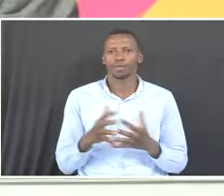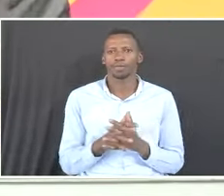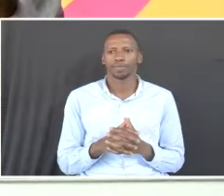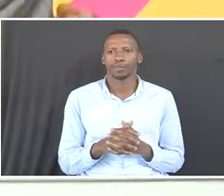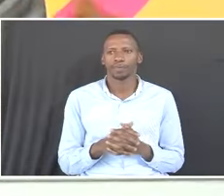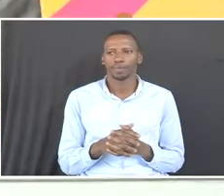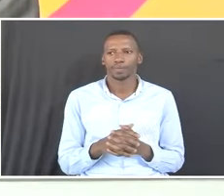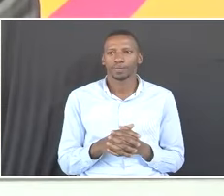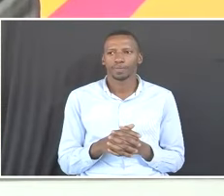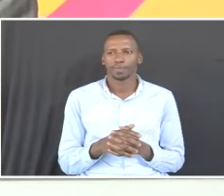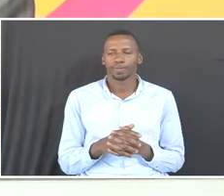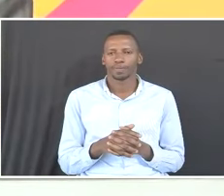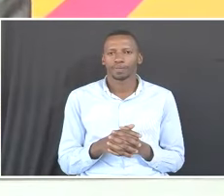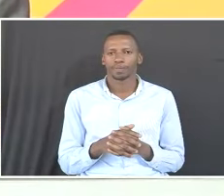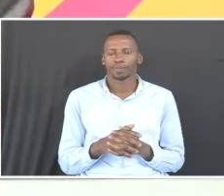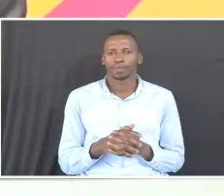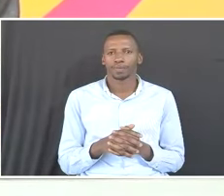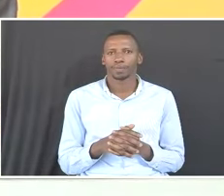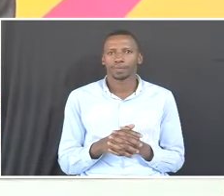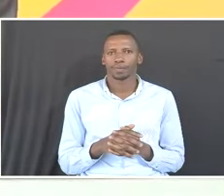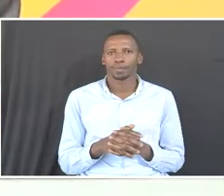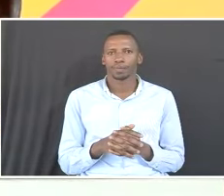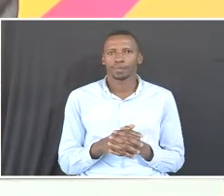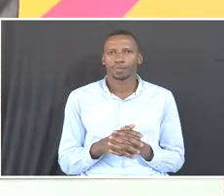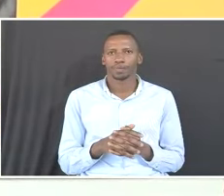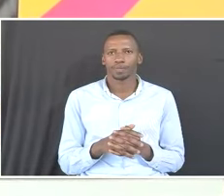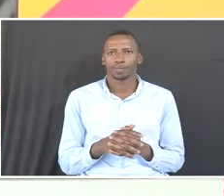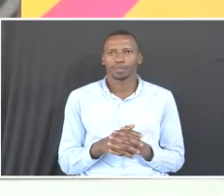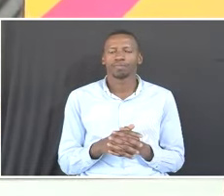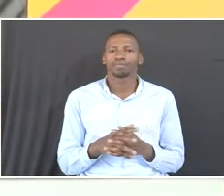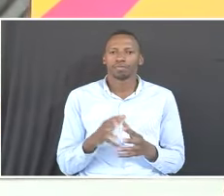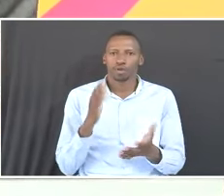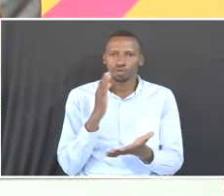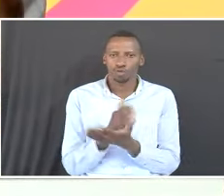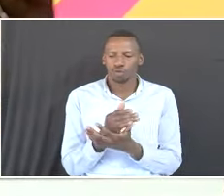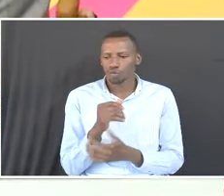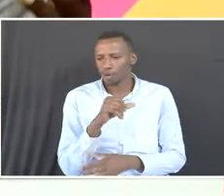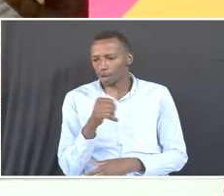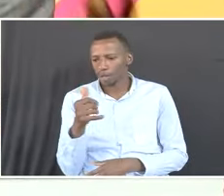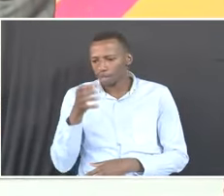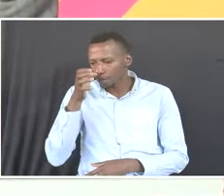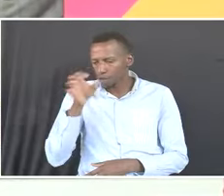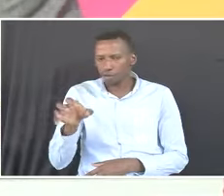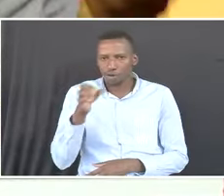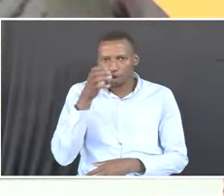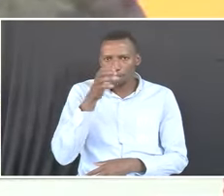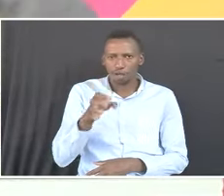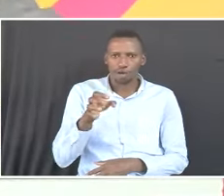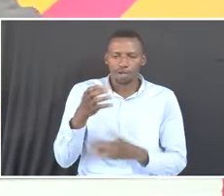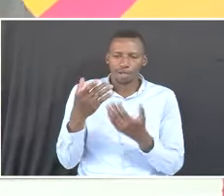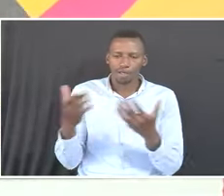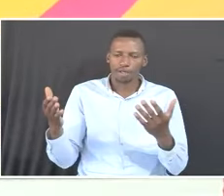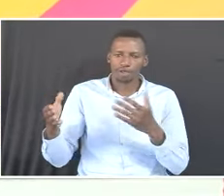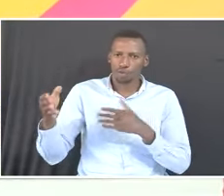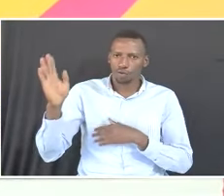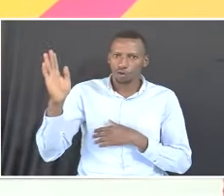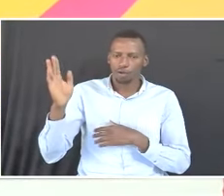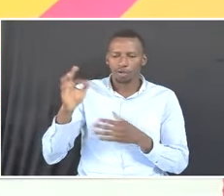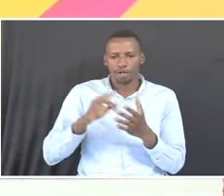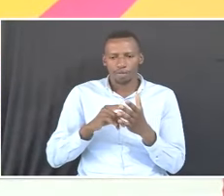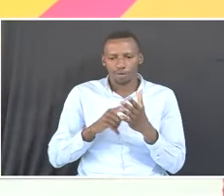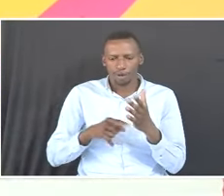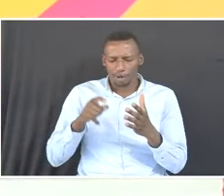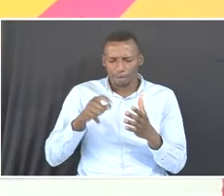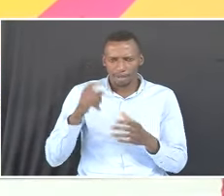The very fact that others are ignoring the just claims of God should arouse us to greater